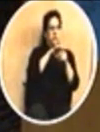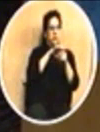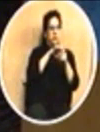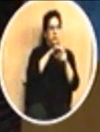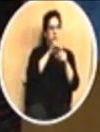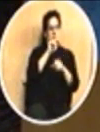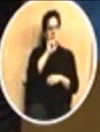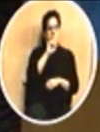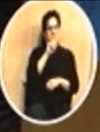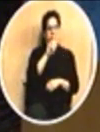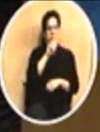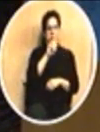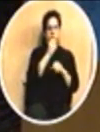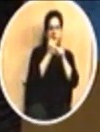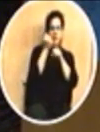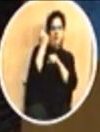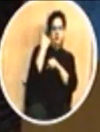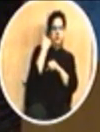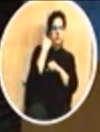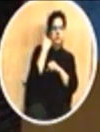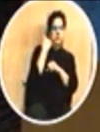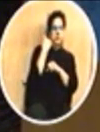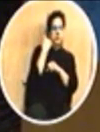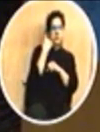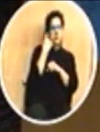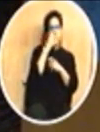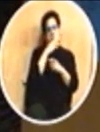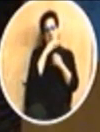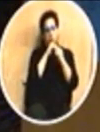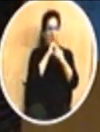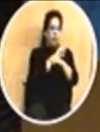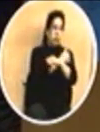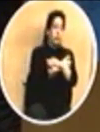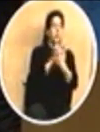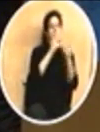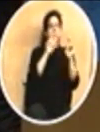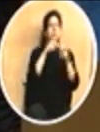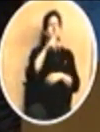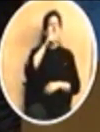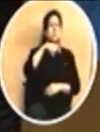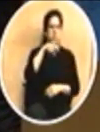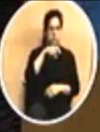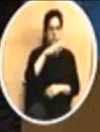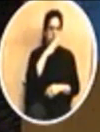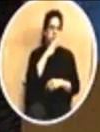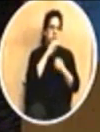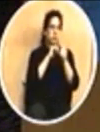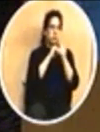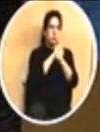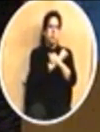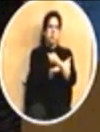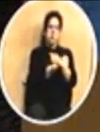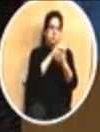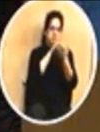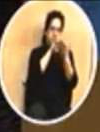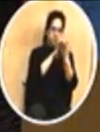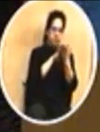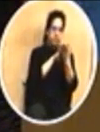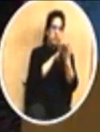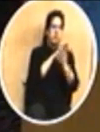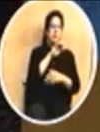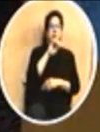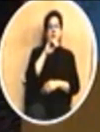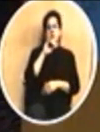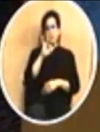in November of 2010 spoke with authority, or it's supposed to speak with authority. And if there was